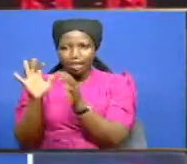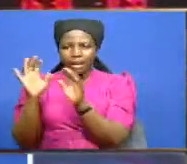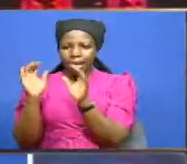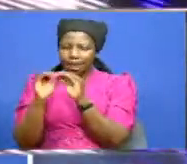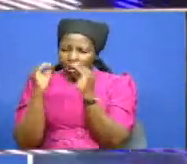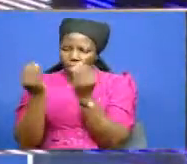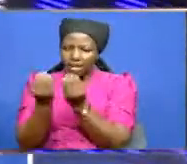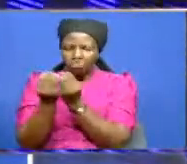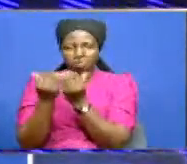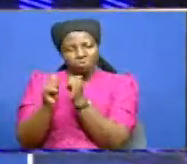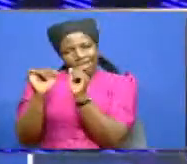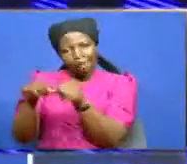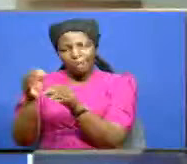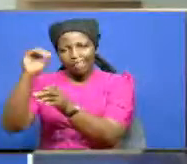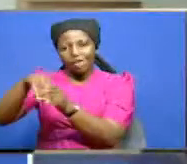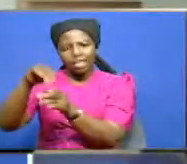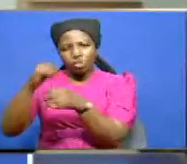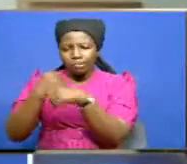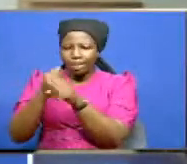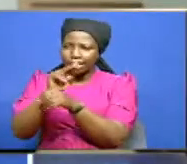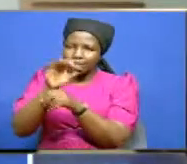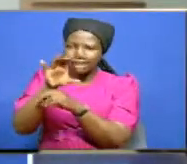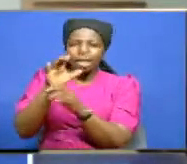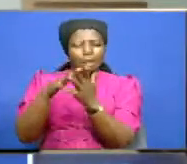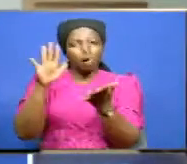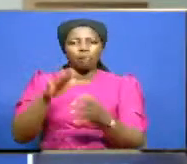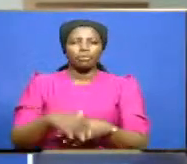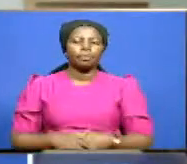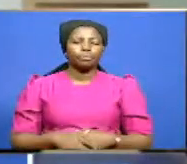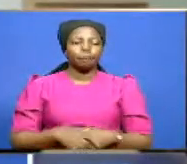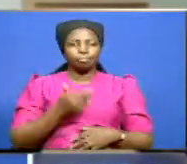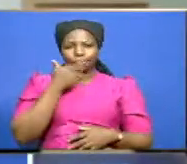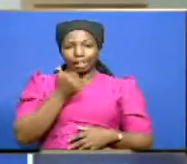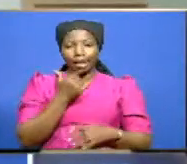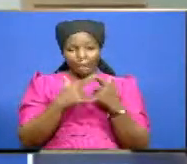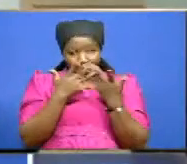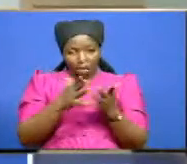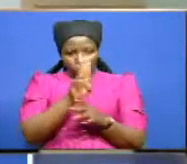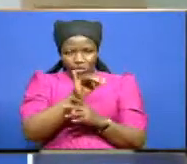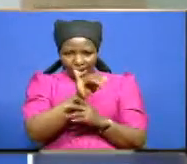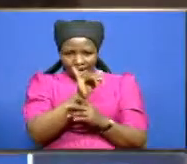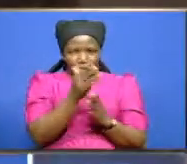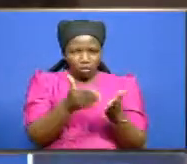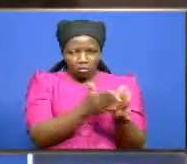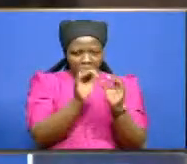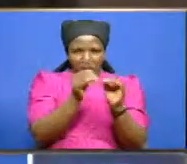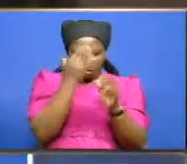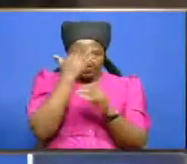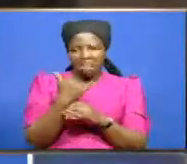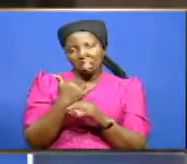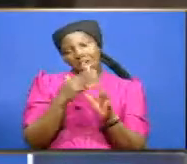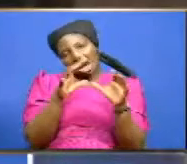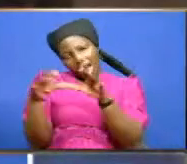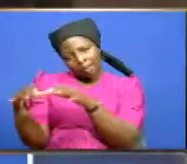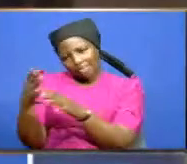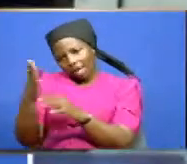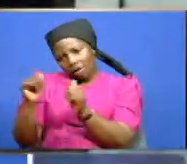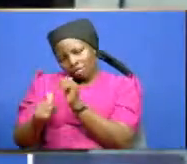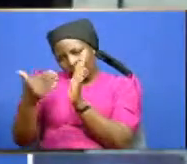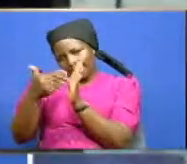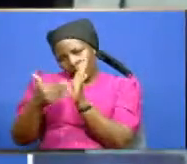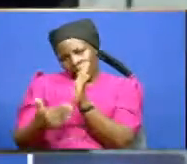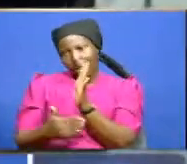vibrant. However, the NSE has lost the opportunity to tap into the opportunity due to the limited number of firms listed at the Nairobi